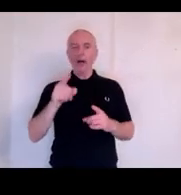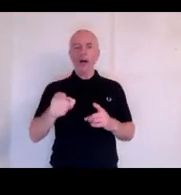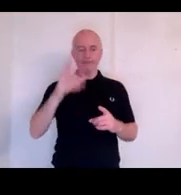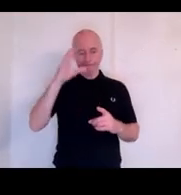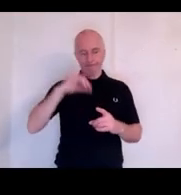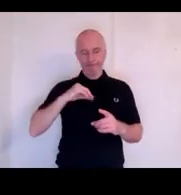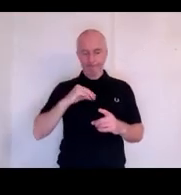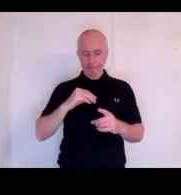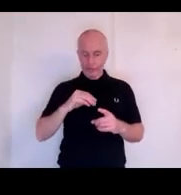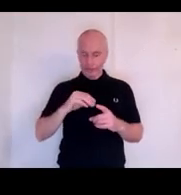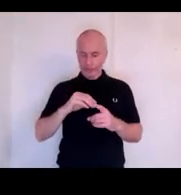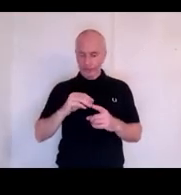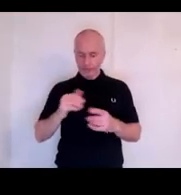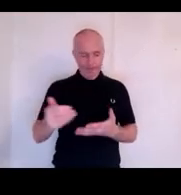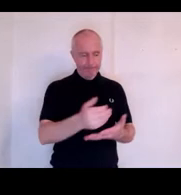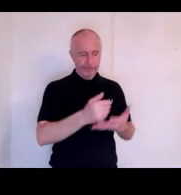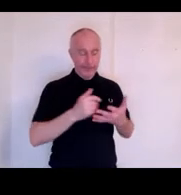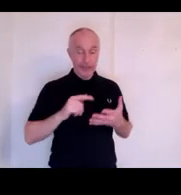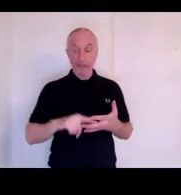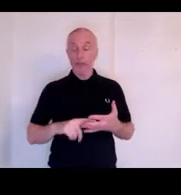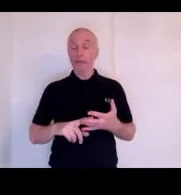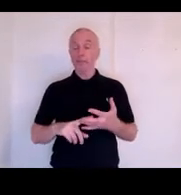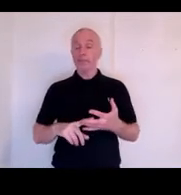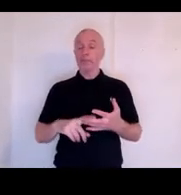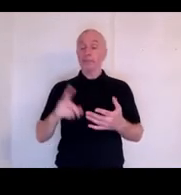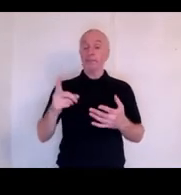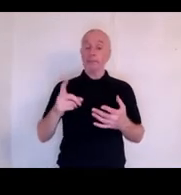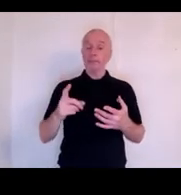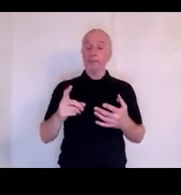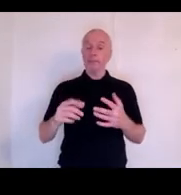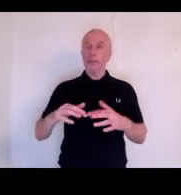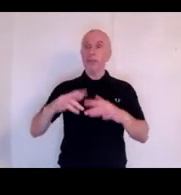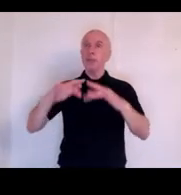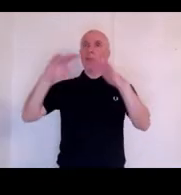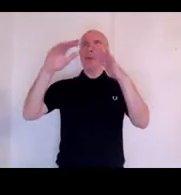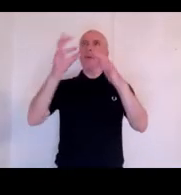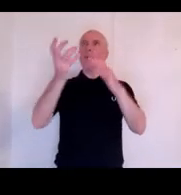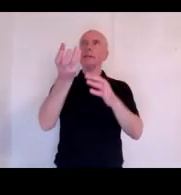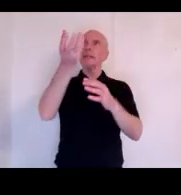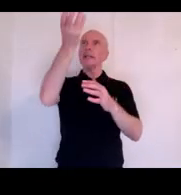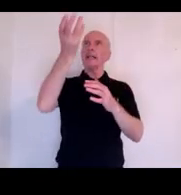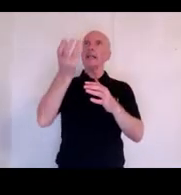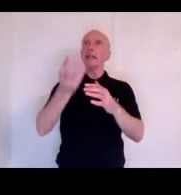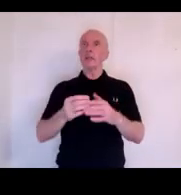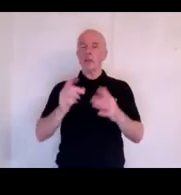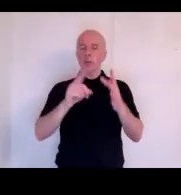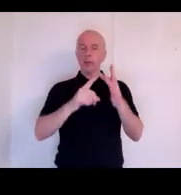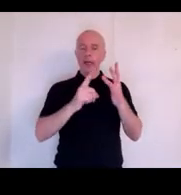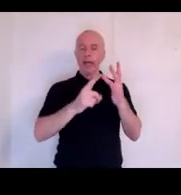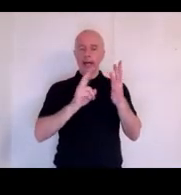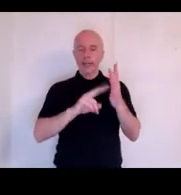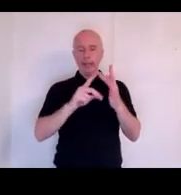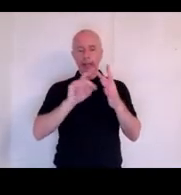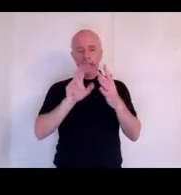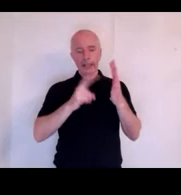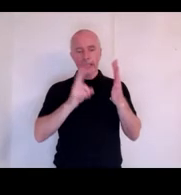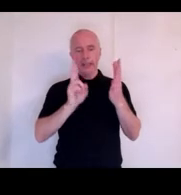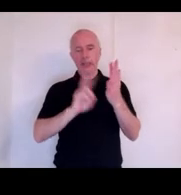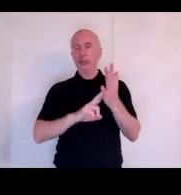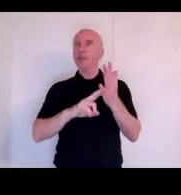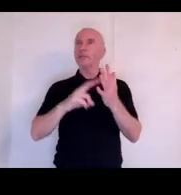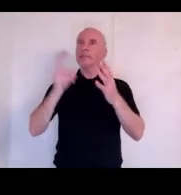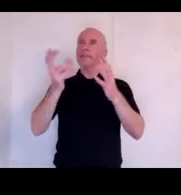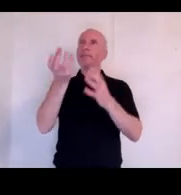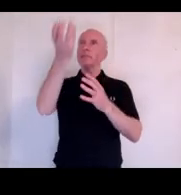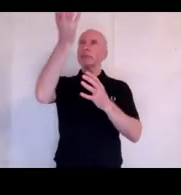detectors that we buy nowadays are called ionization smoke detectors. And what that means is they